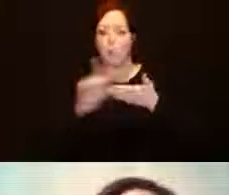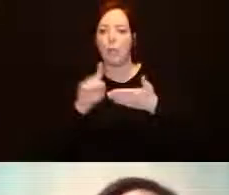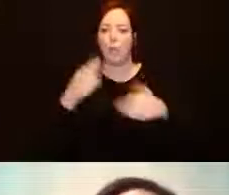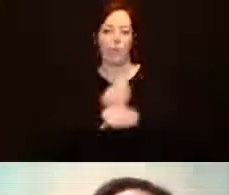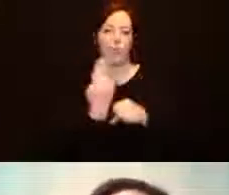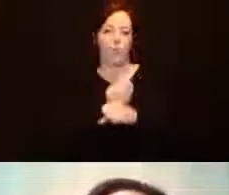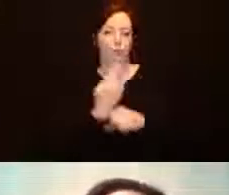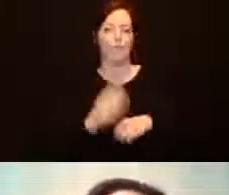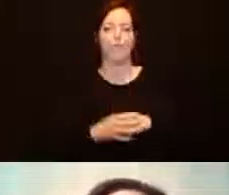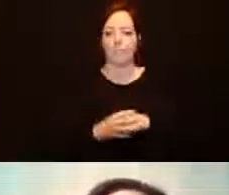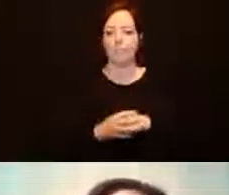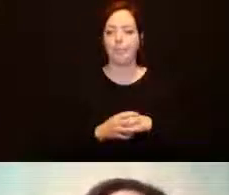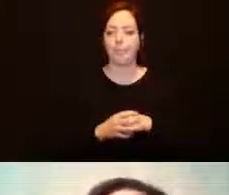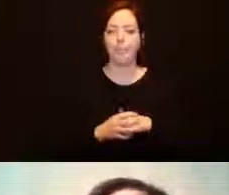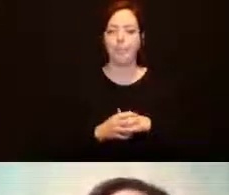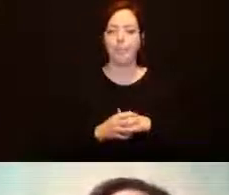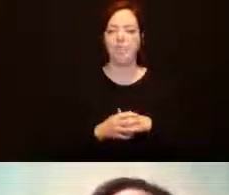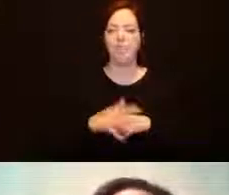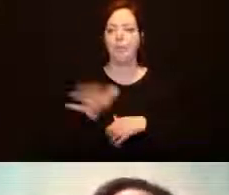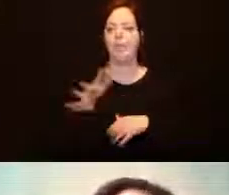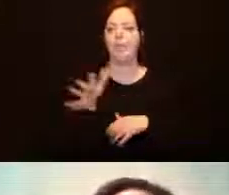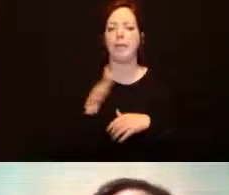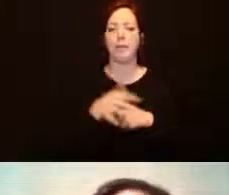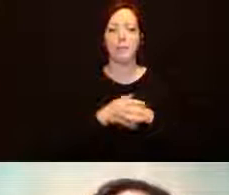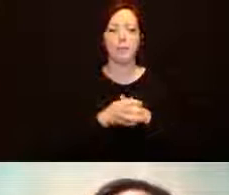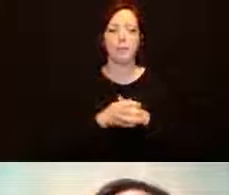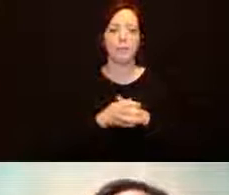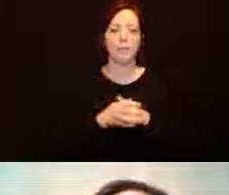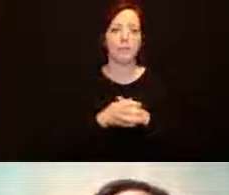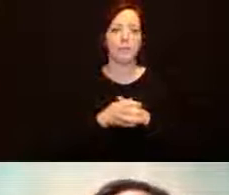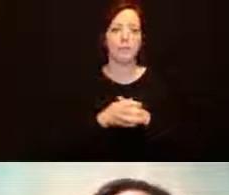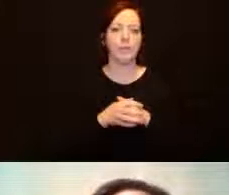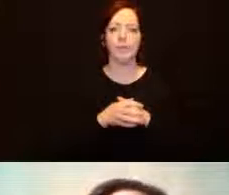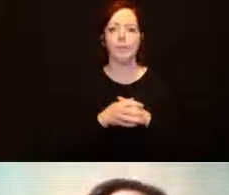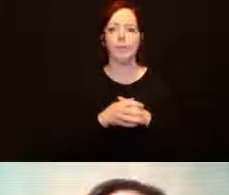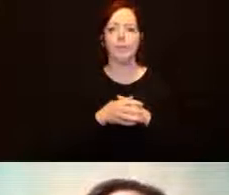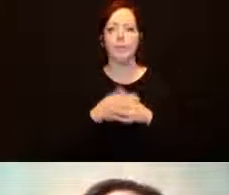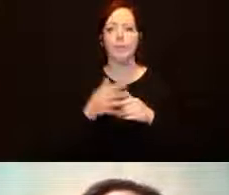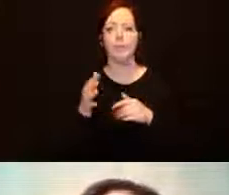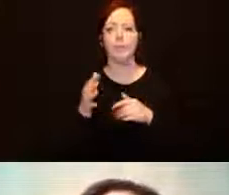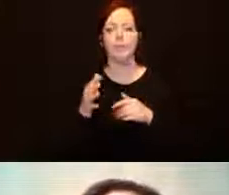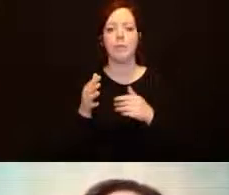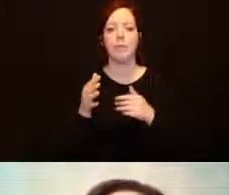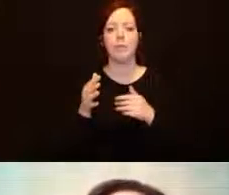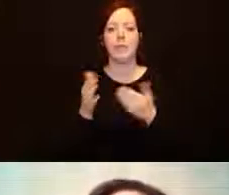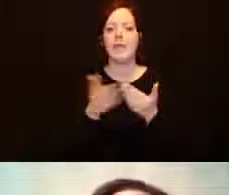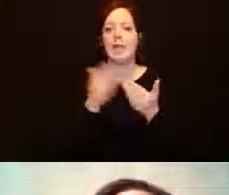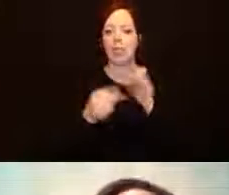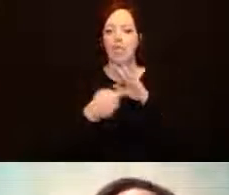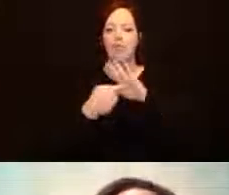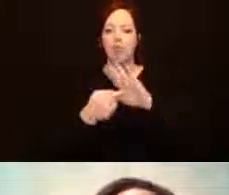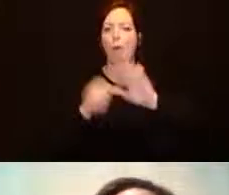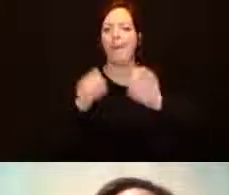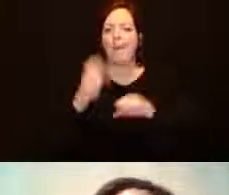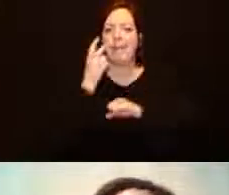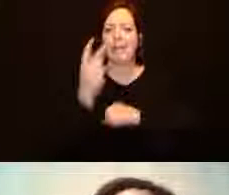like something very really easy, like having the colors, the red, the yellow, and the green,